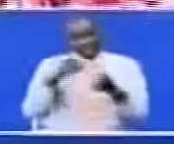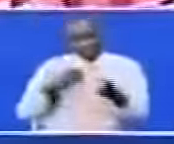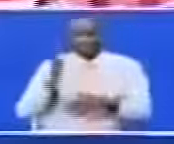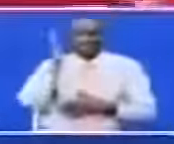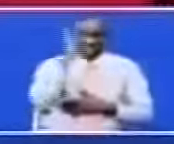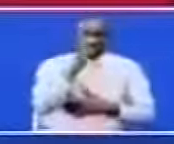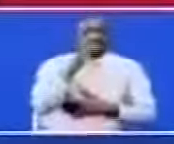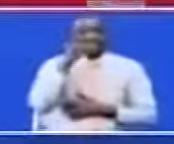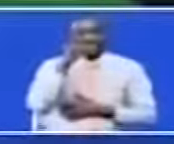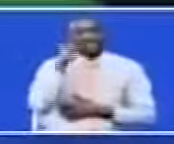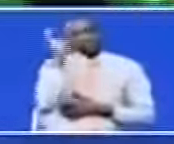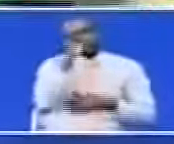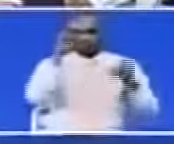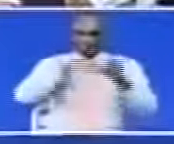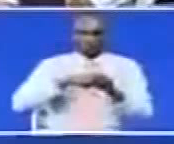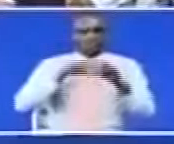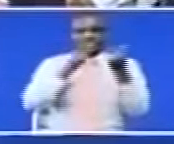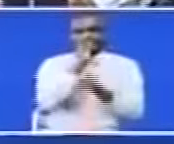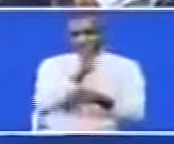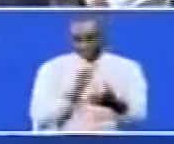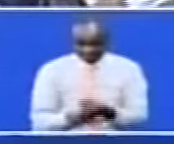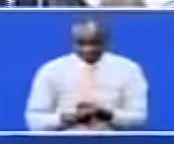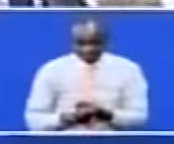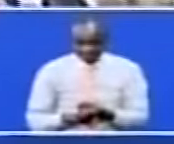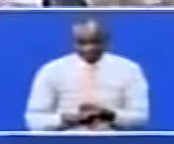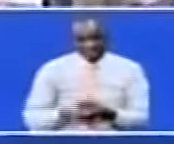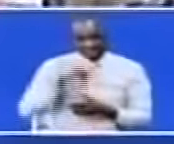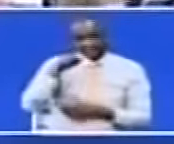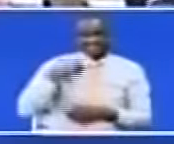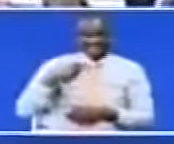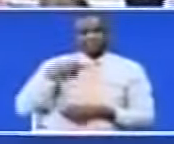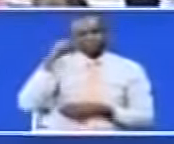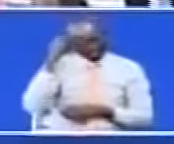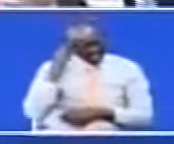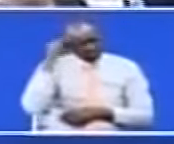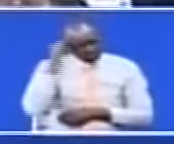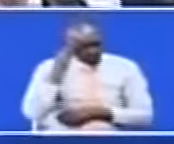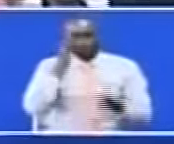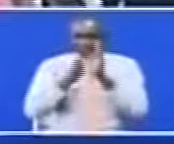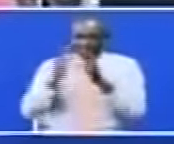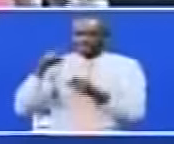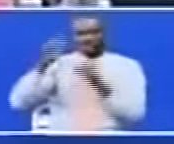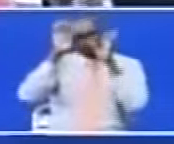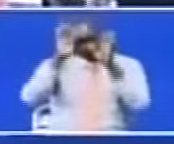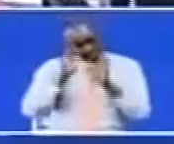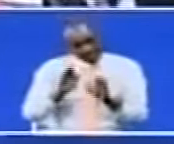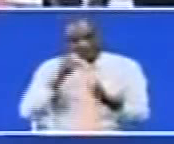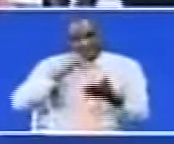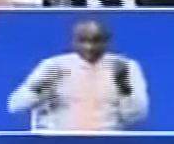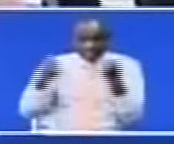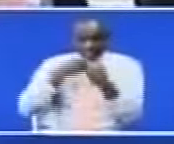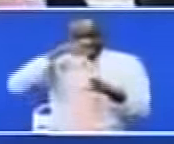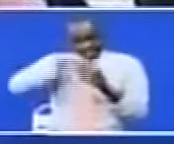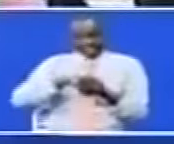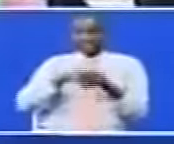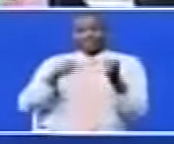directly to England to rejoin his club Southampton. The game starts from the mental preparation of a player. It's not all about that that's happening inside